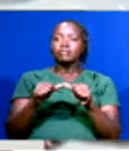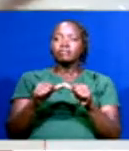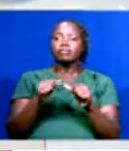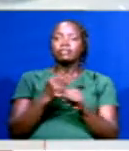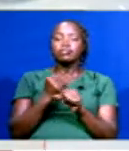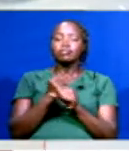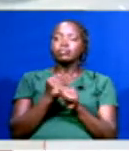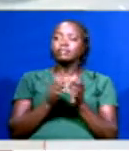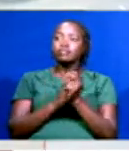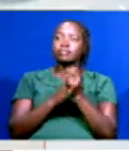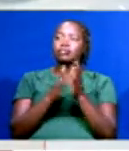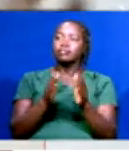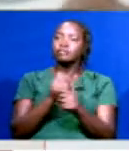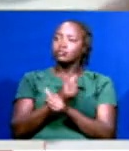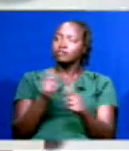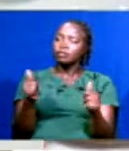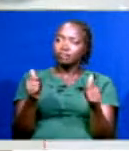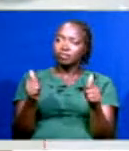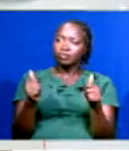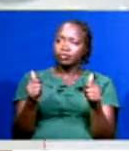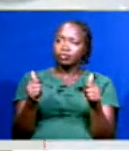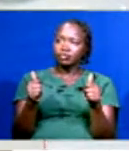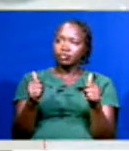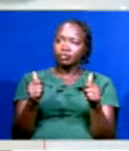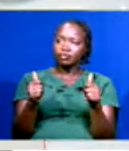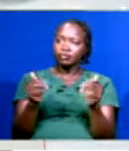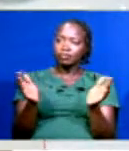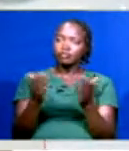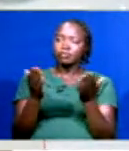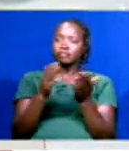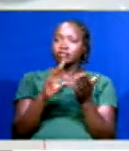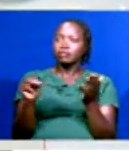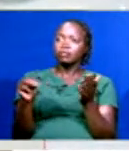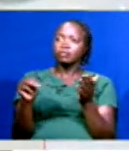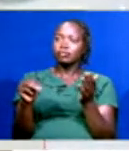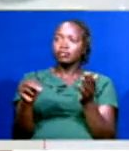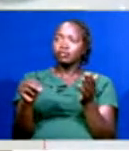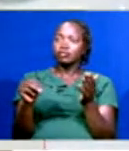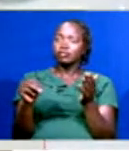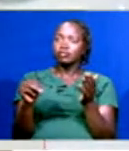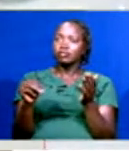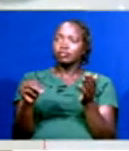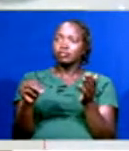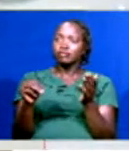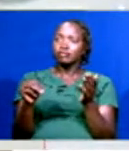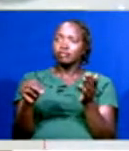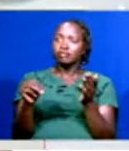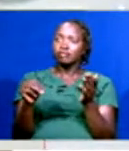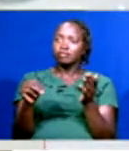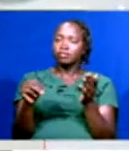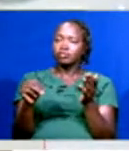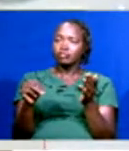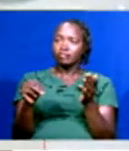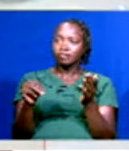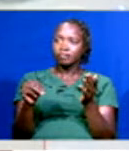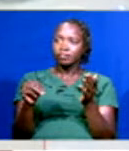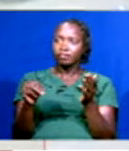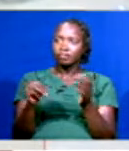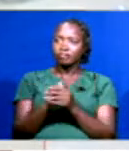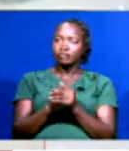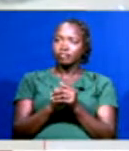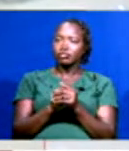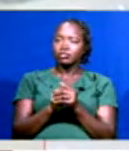leaders, correcting them where we need to correct them, encourage them where we need to encourage them, because that is the way to go. Kwa hivyo mimi